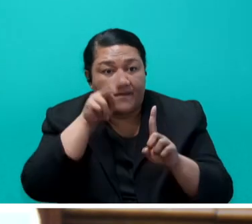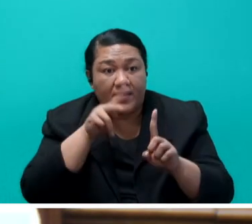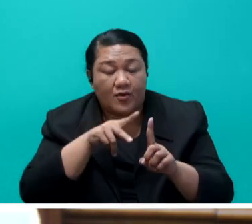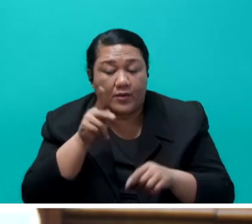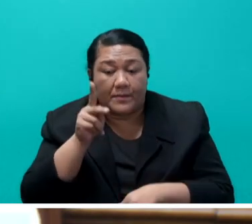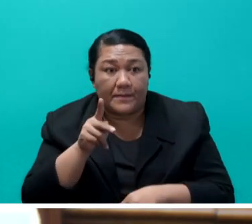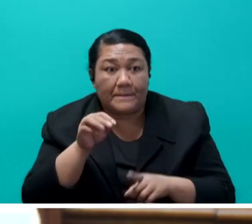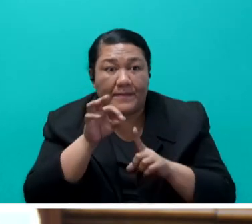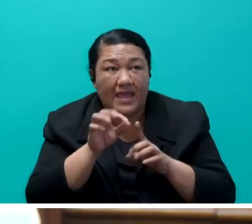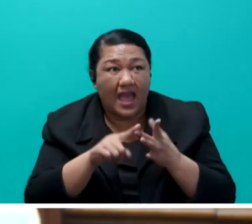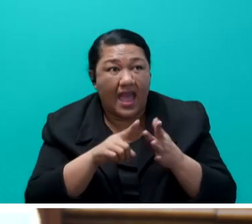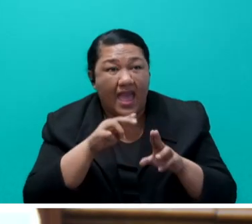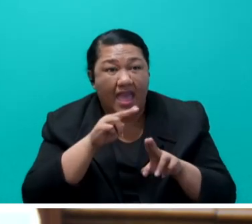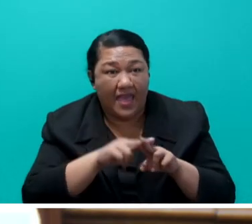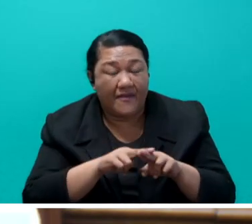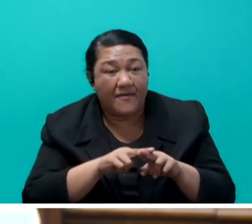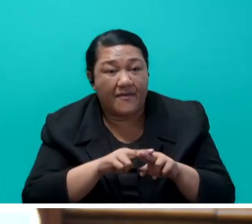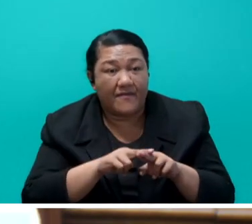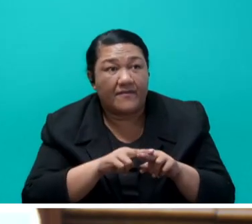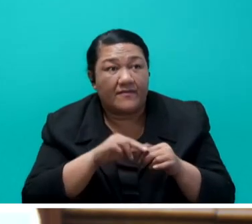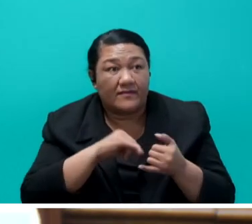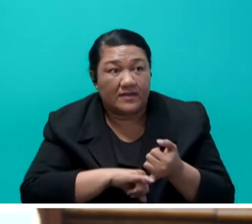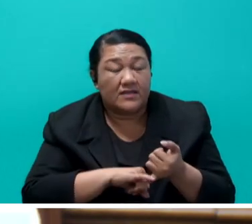Forum Secretariat,